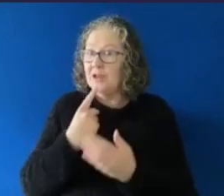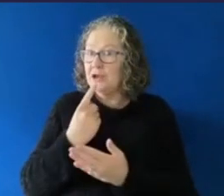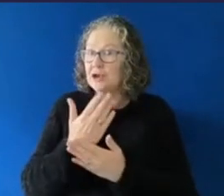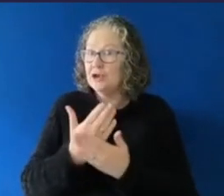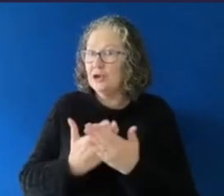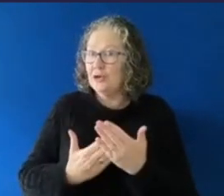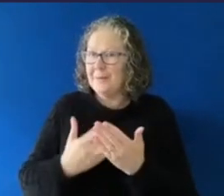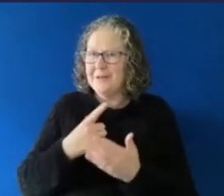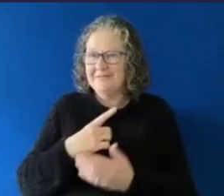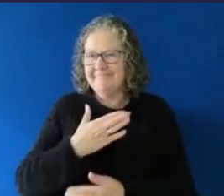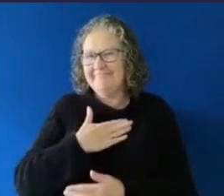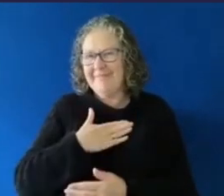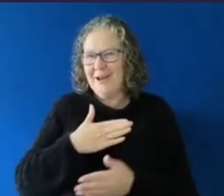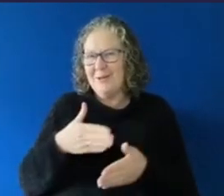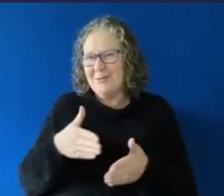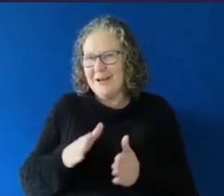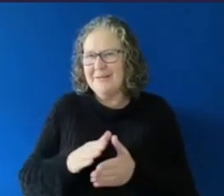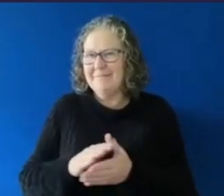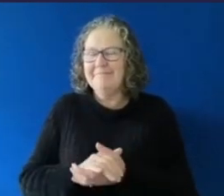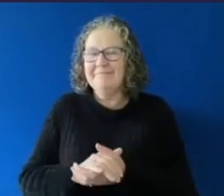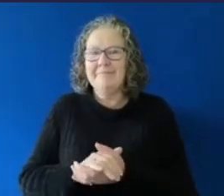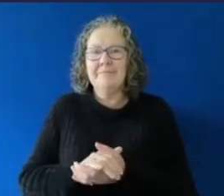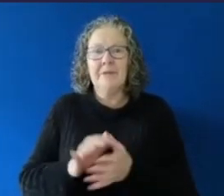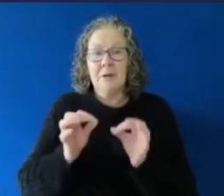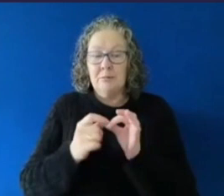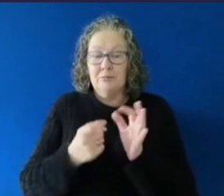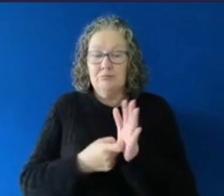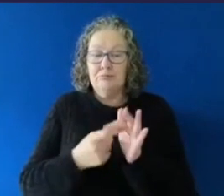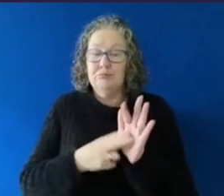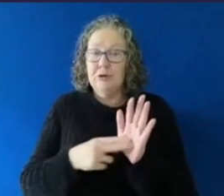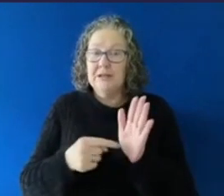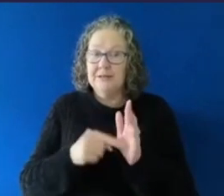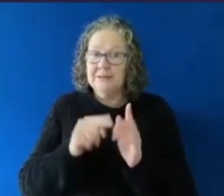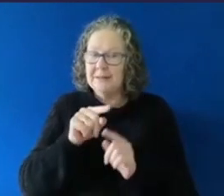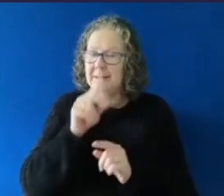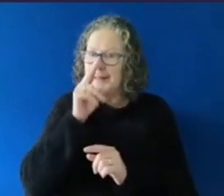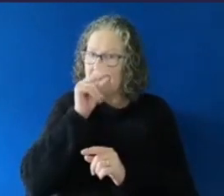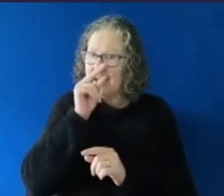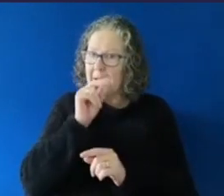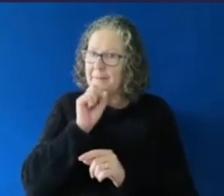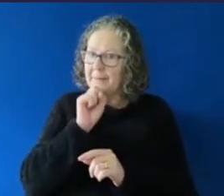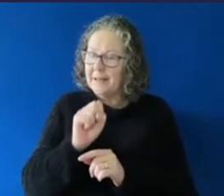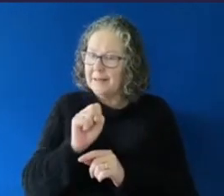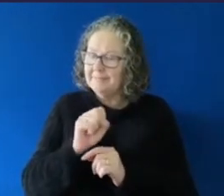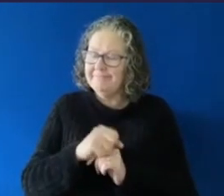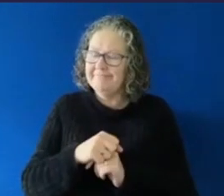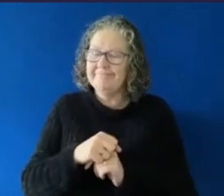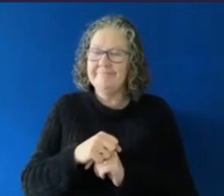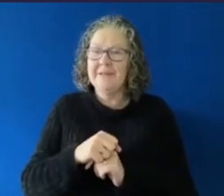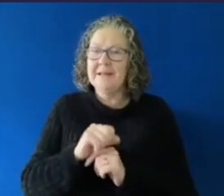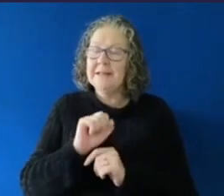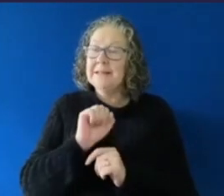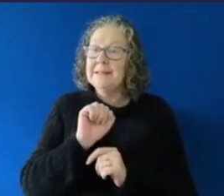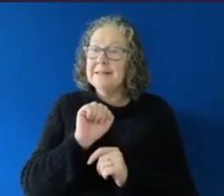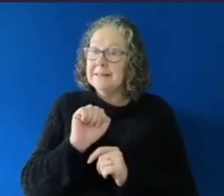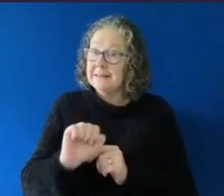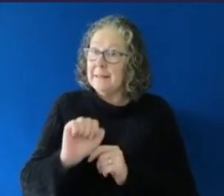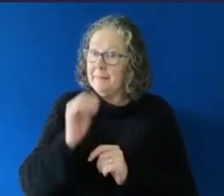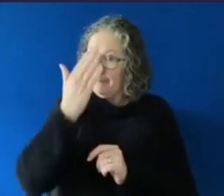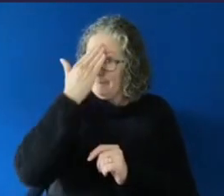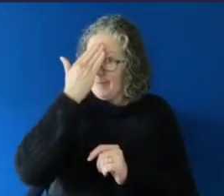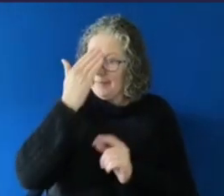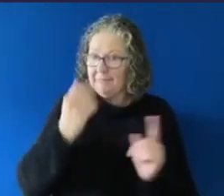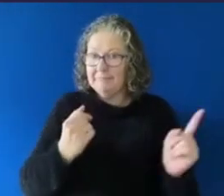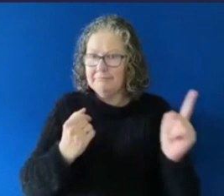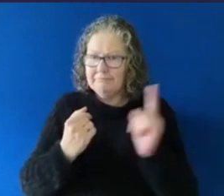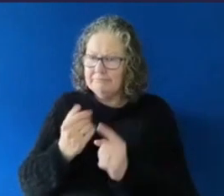do. So Brent, this is a young man whose mother came to a group of families having conversation